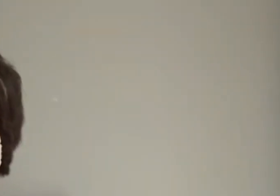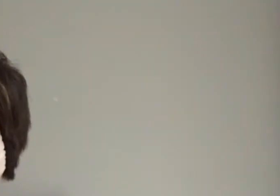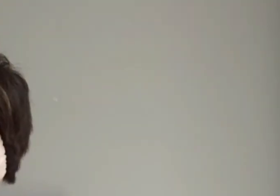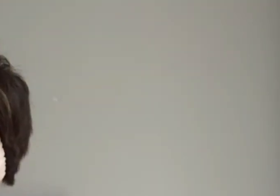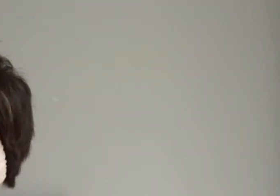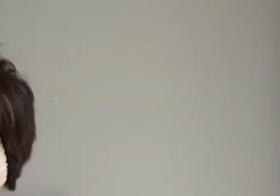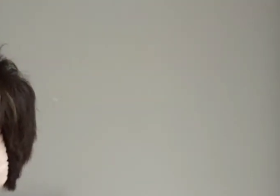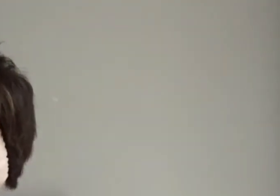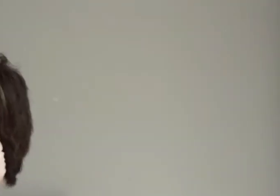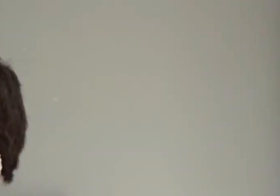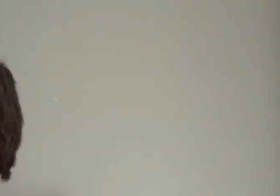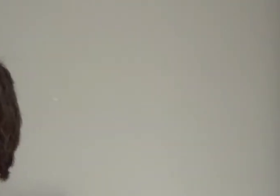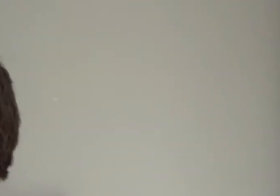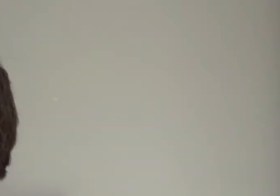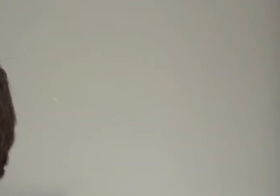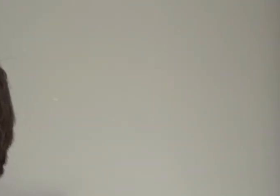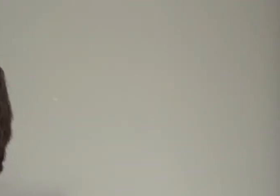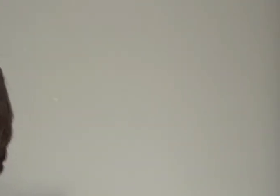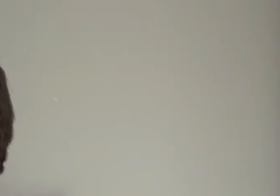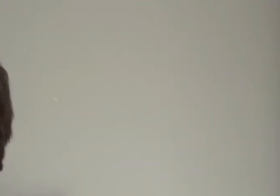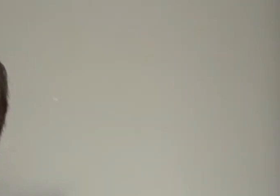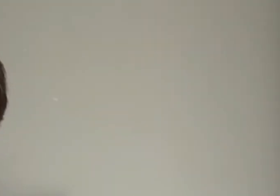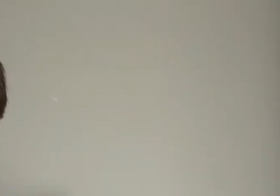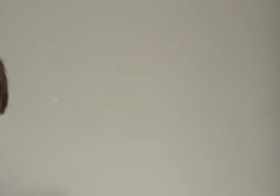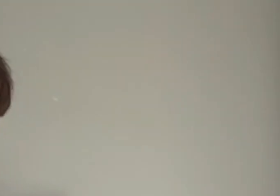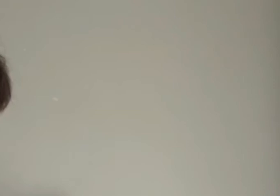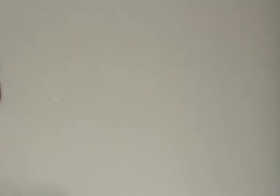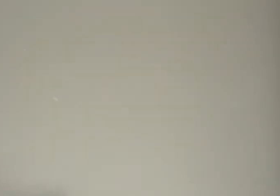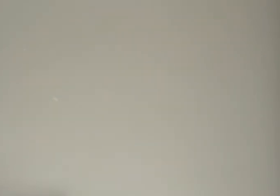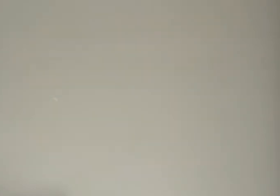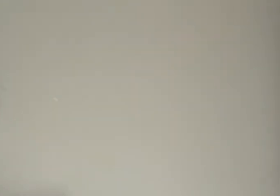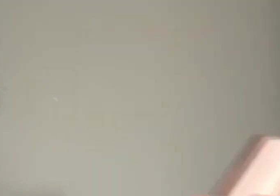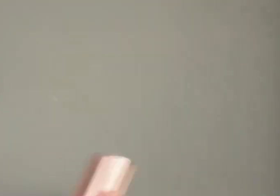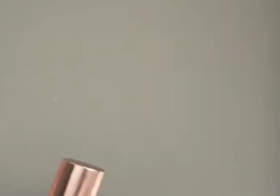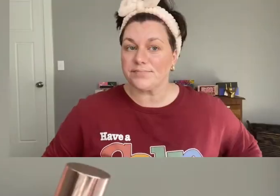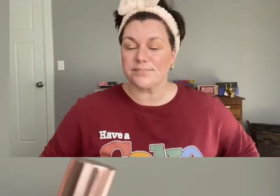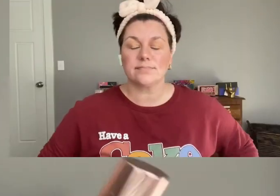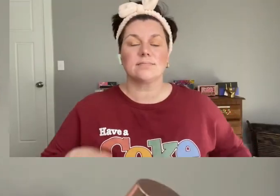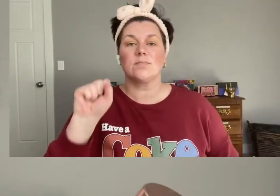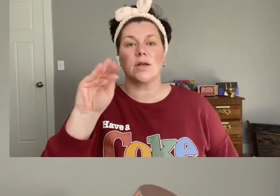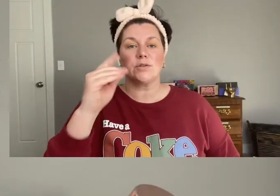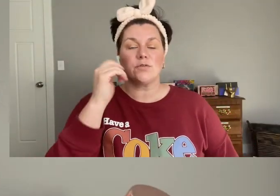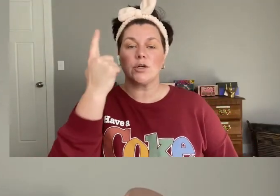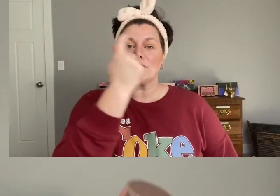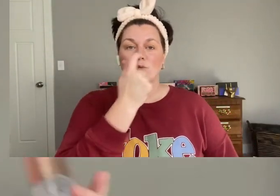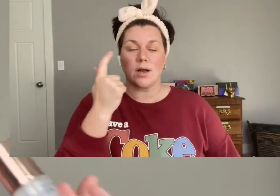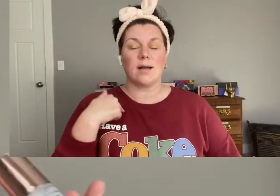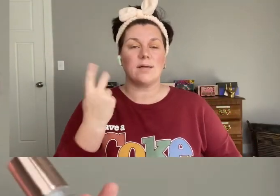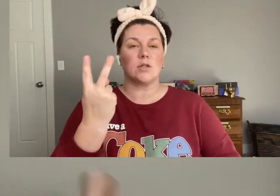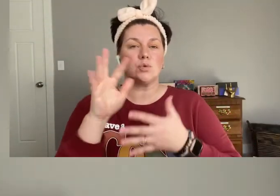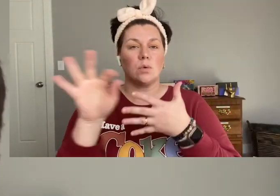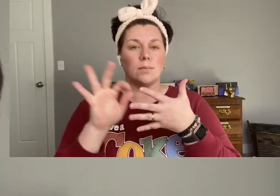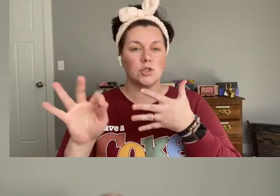this. The skin is still looking just like really lovely. So this is the Fix and Glow